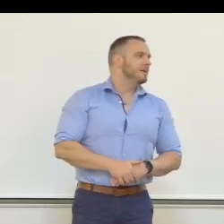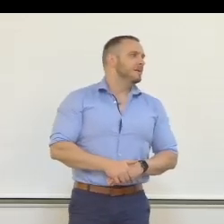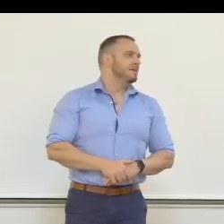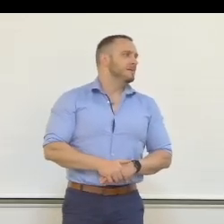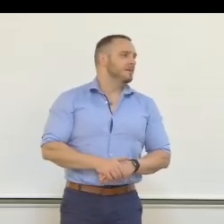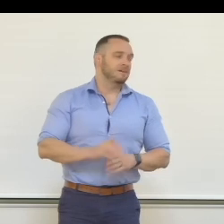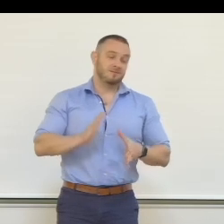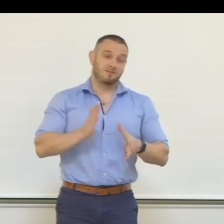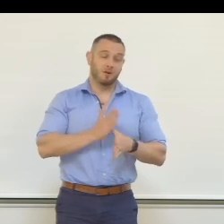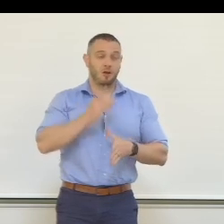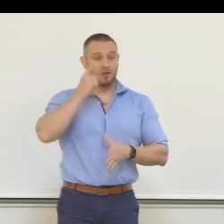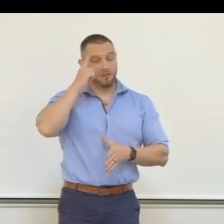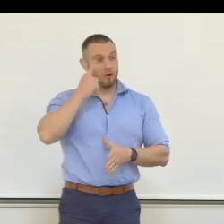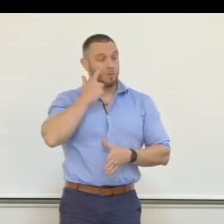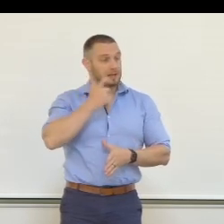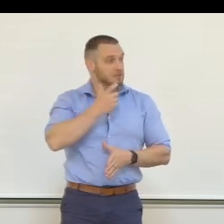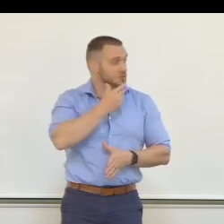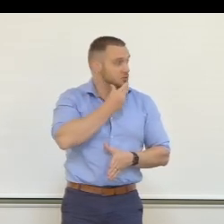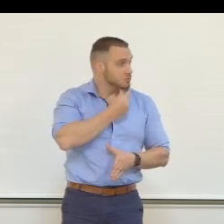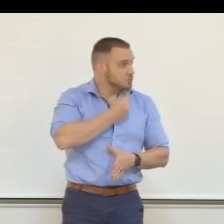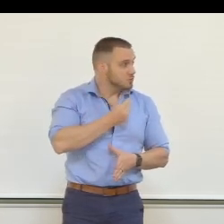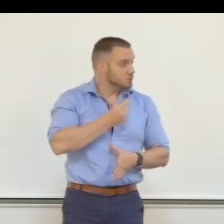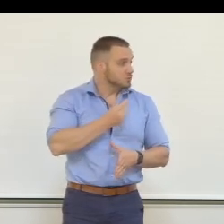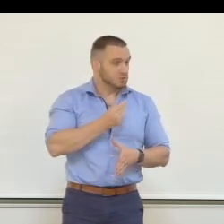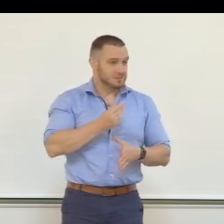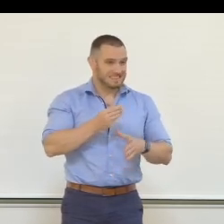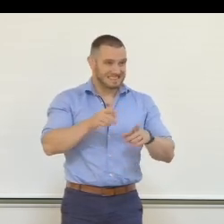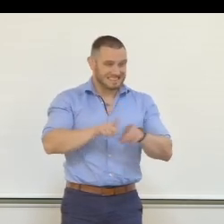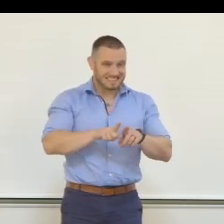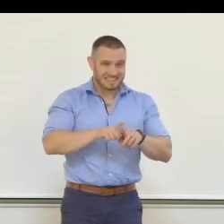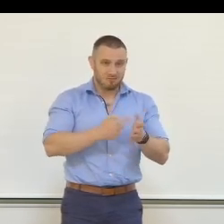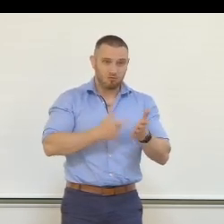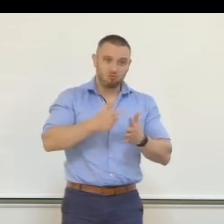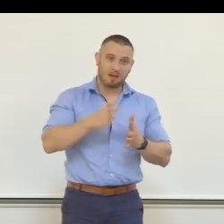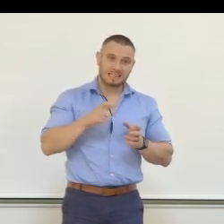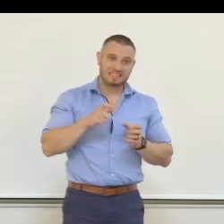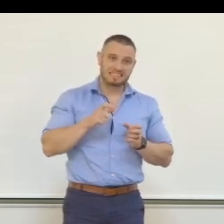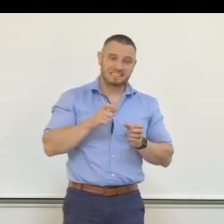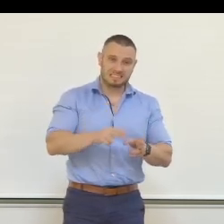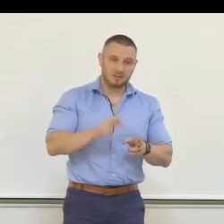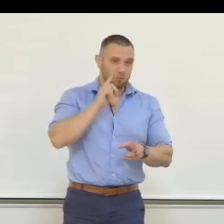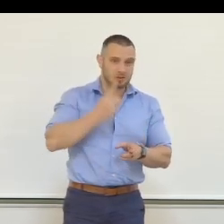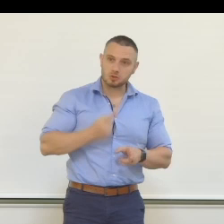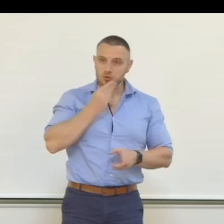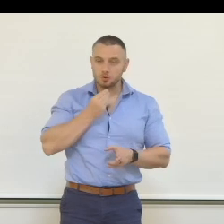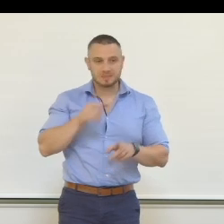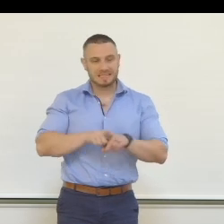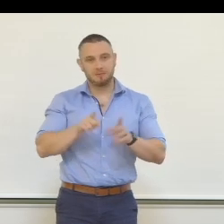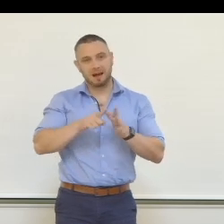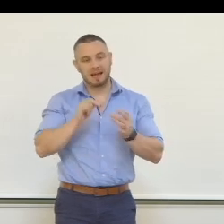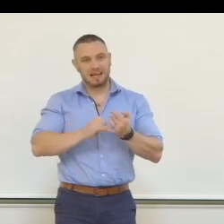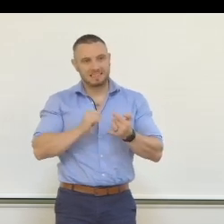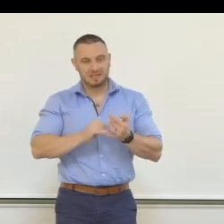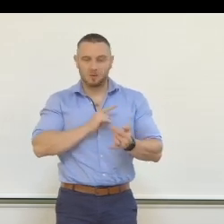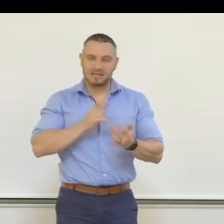Initially, we thought, well, we can use the REX. We couldn't use the same REX system as they use on the ISS because it's already there. It's